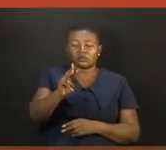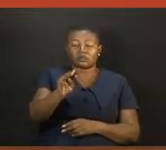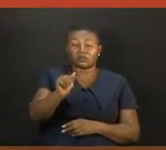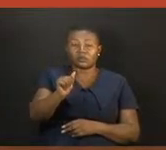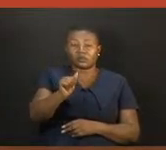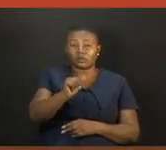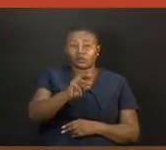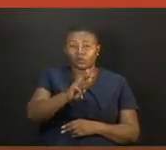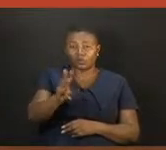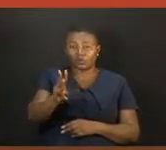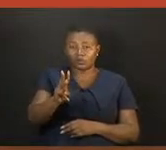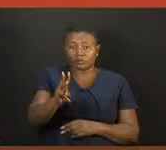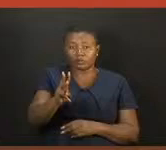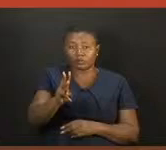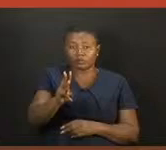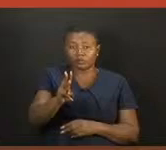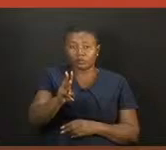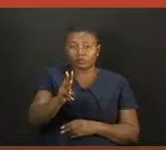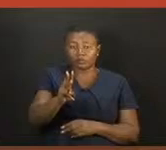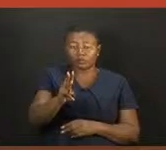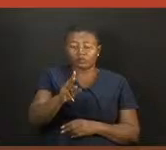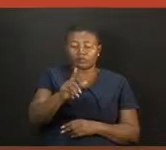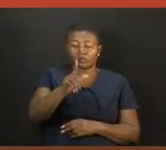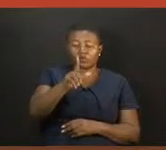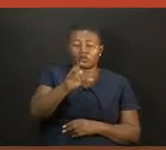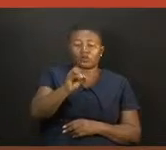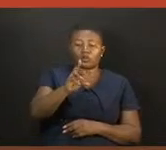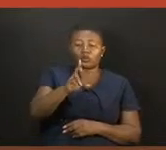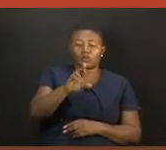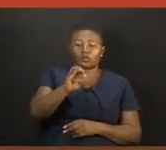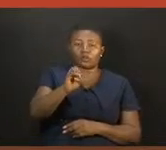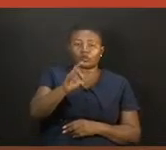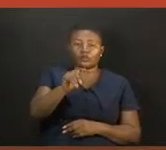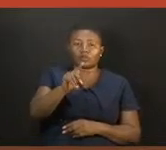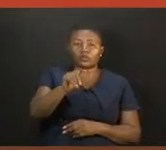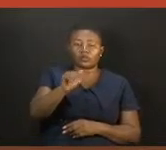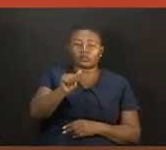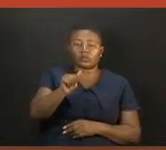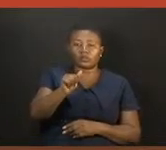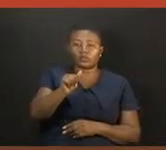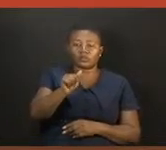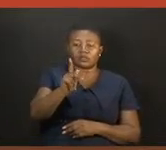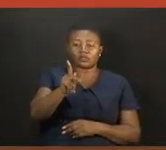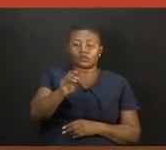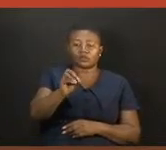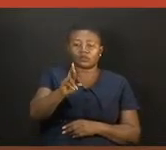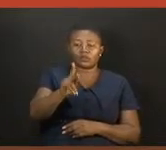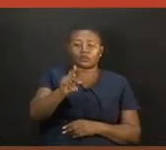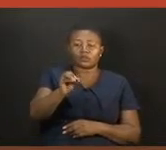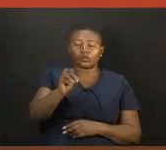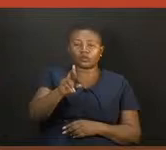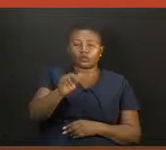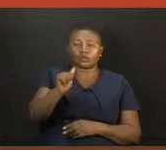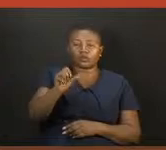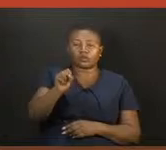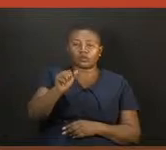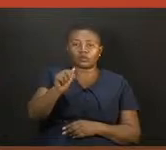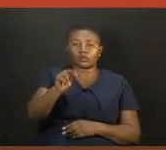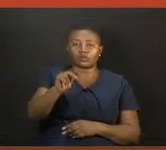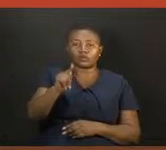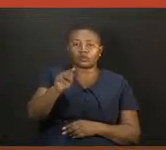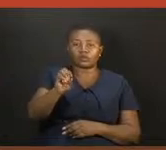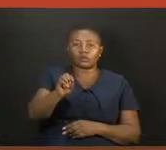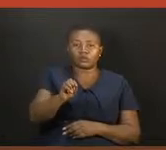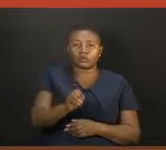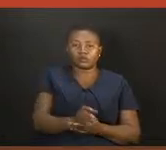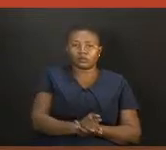Honourable Mrs. Loretta Koko Asante. Yes. Yes. Mr. Speaker, thank you for the